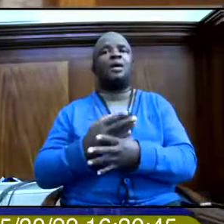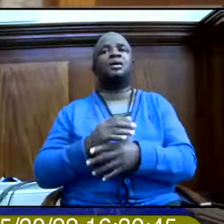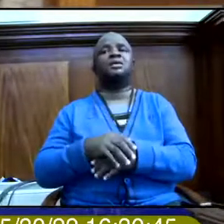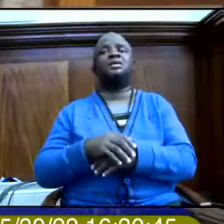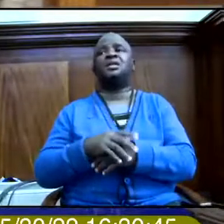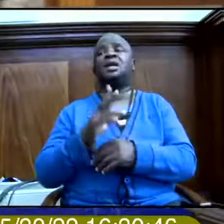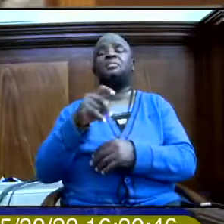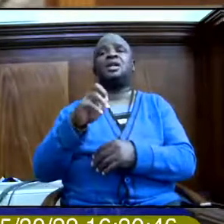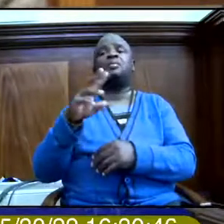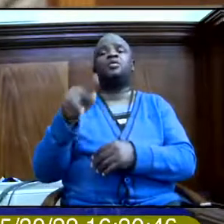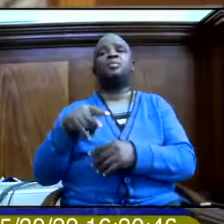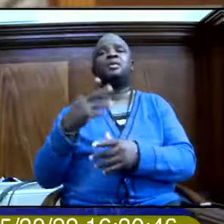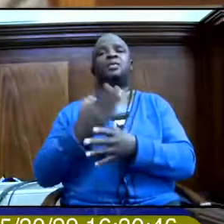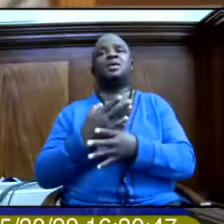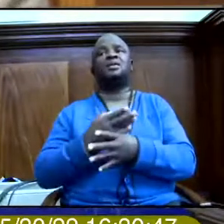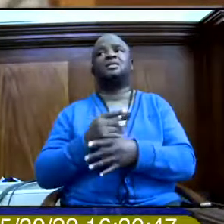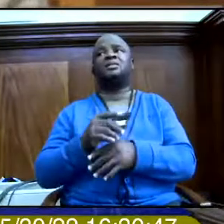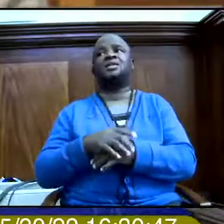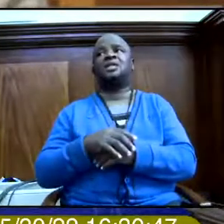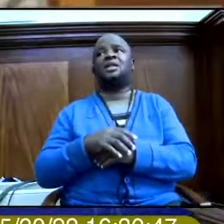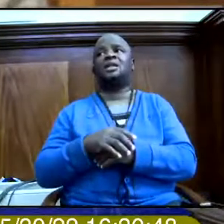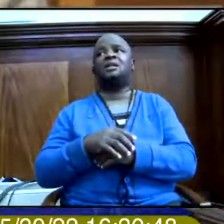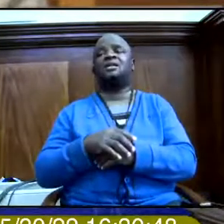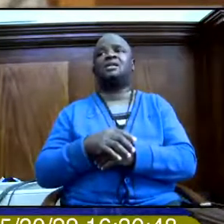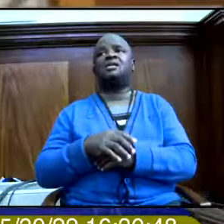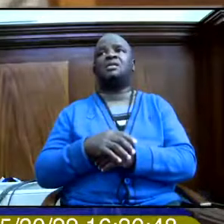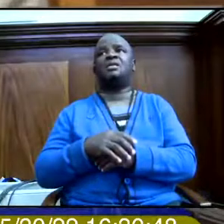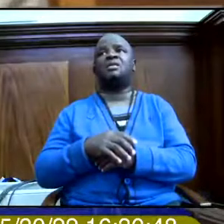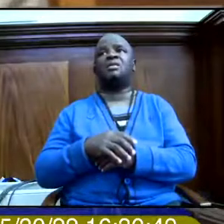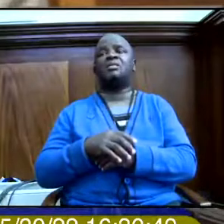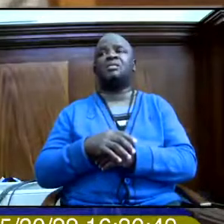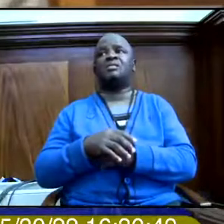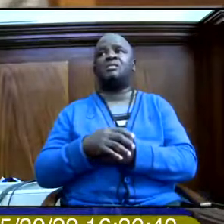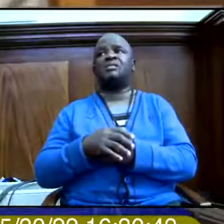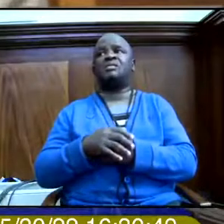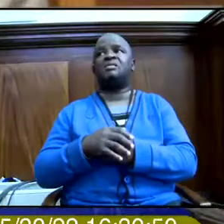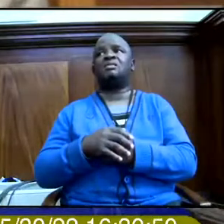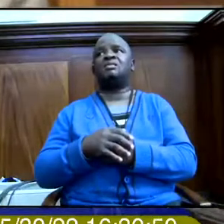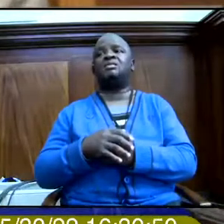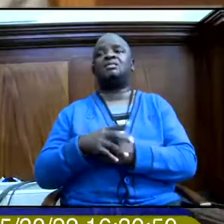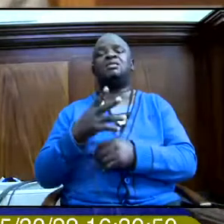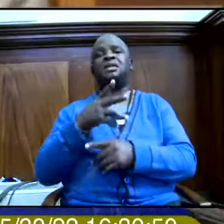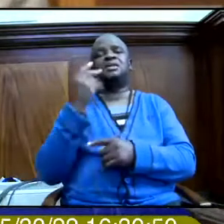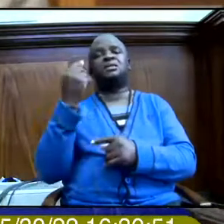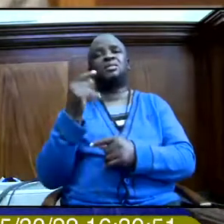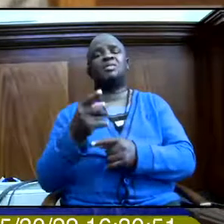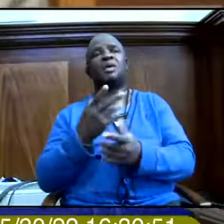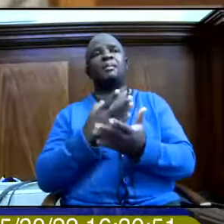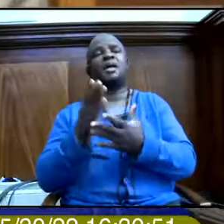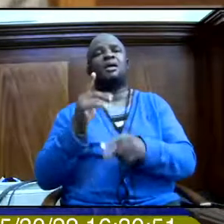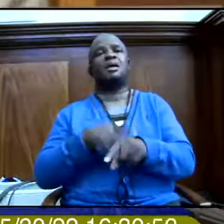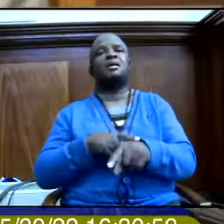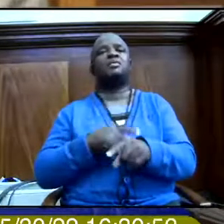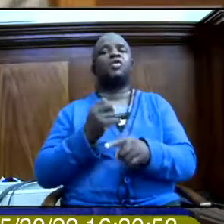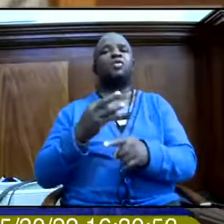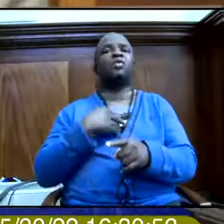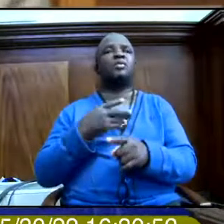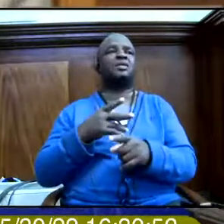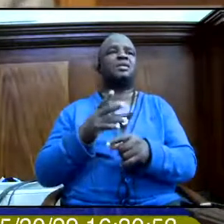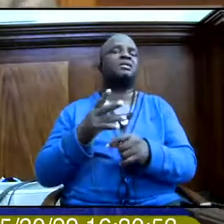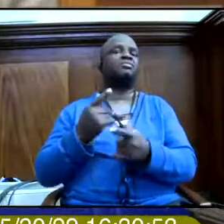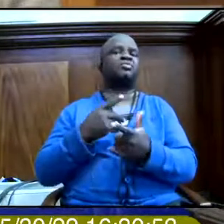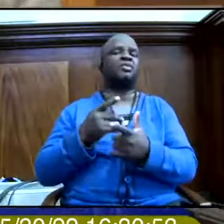this epwp workers are you don't know whether they are casual workers or permanent workers